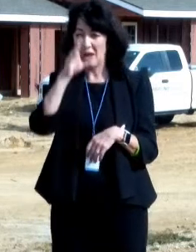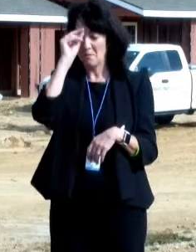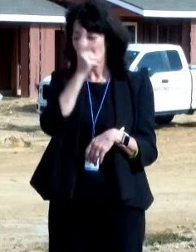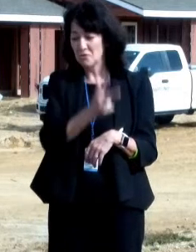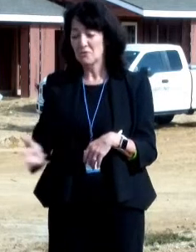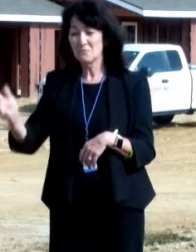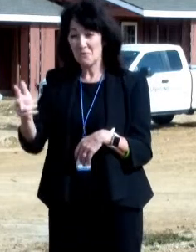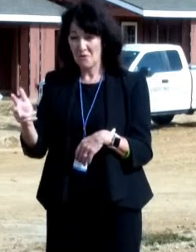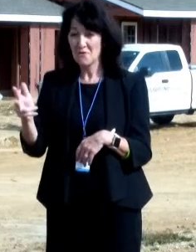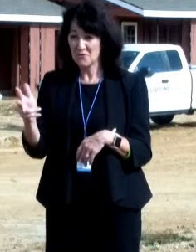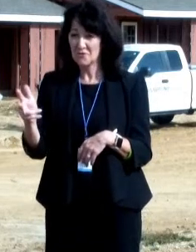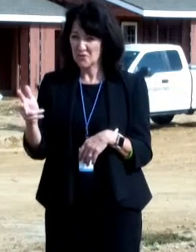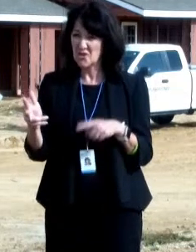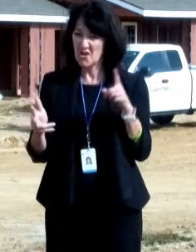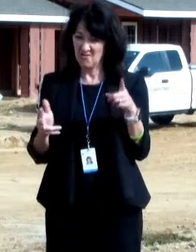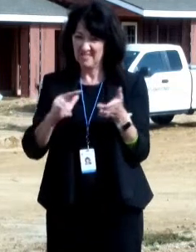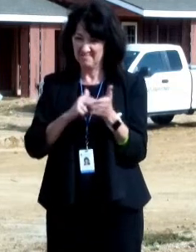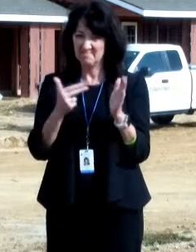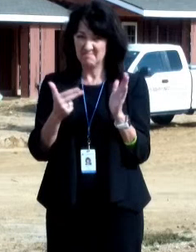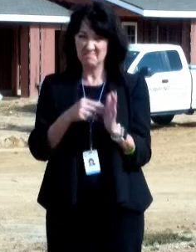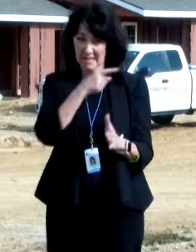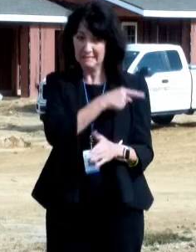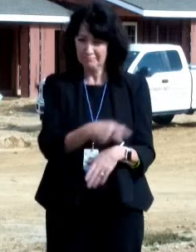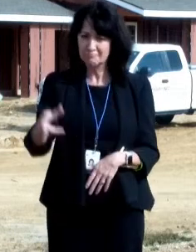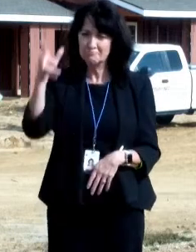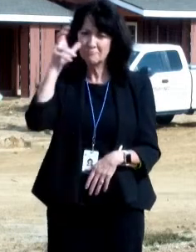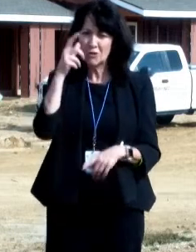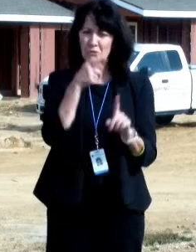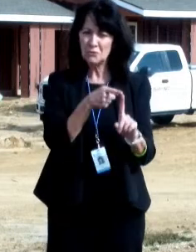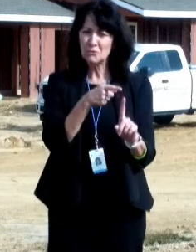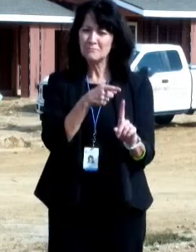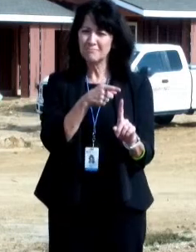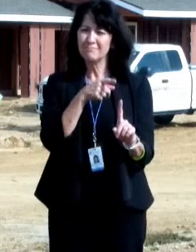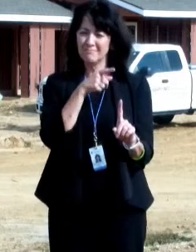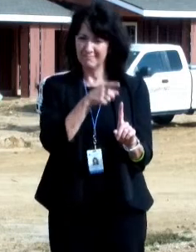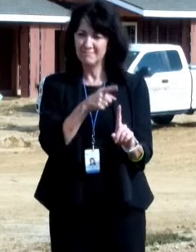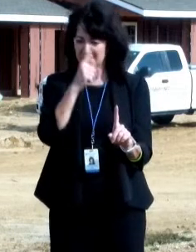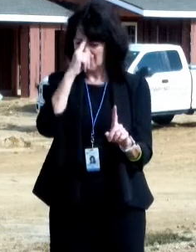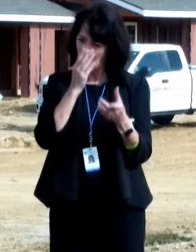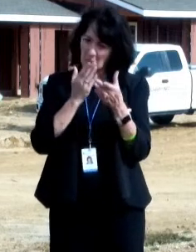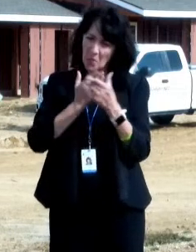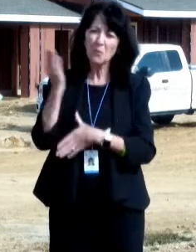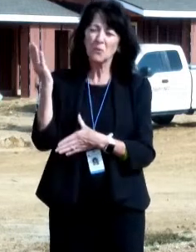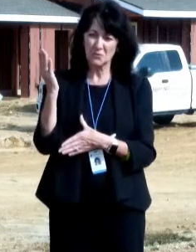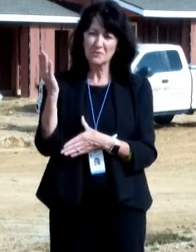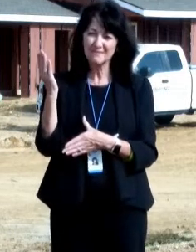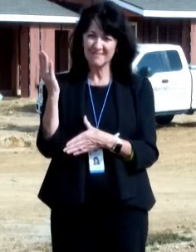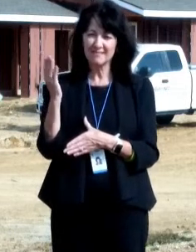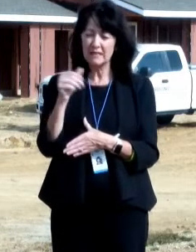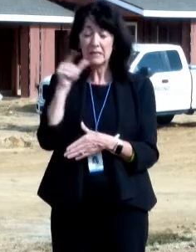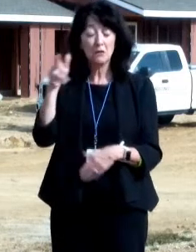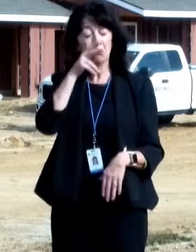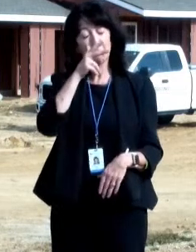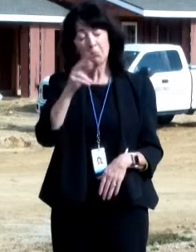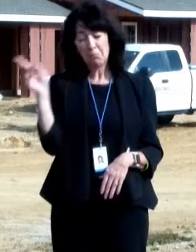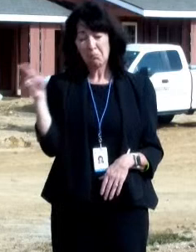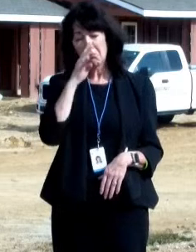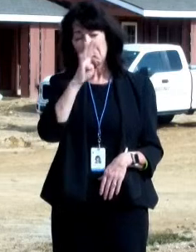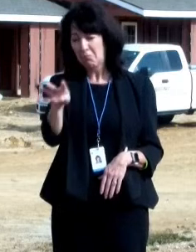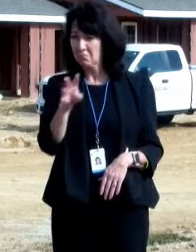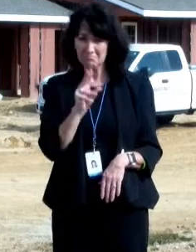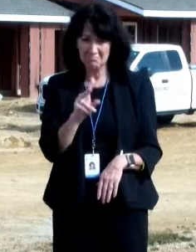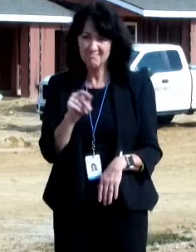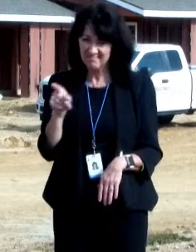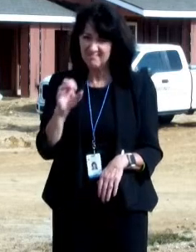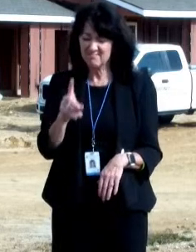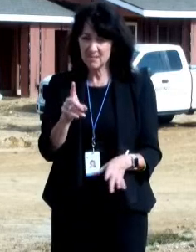you certainly got the word through and made sure that they followed your instructions in terms of what they've done the rest